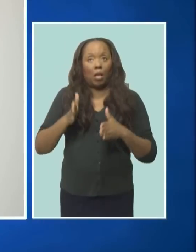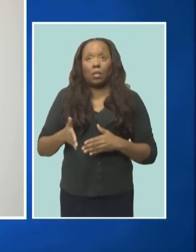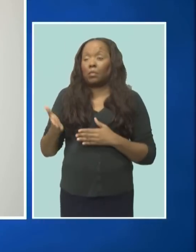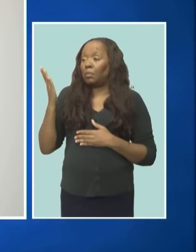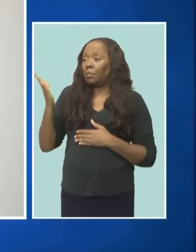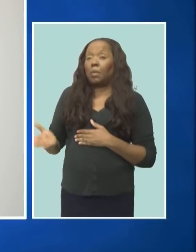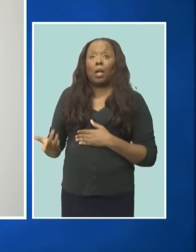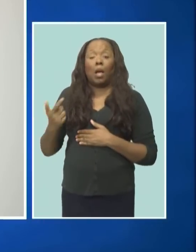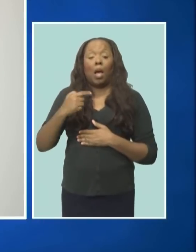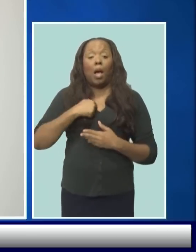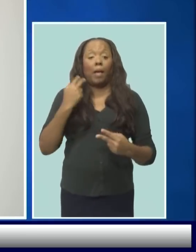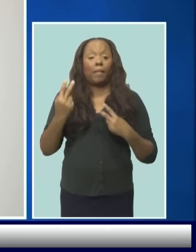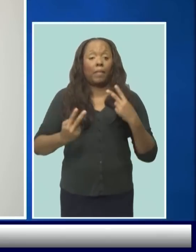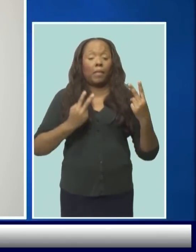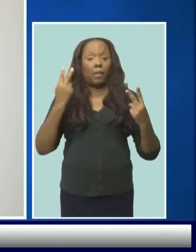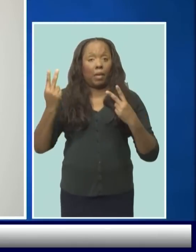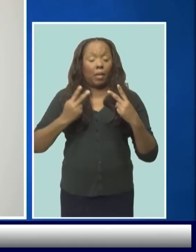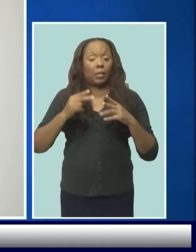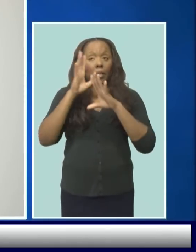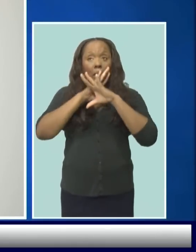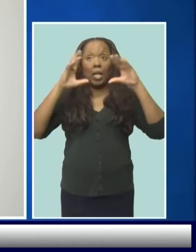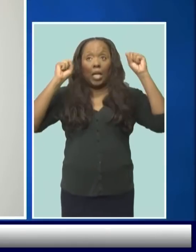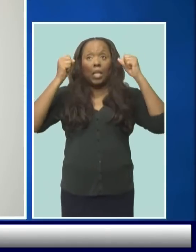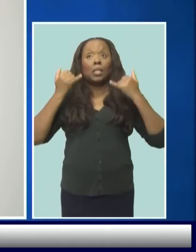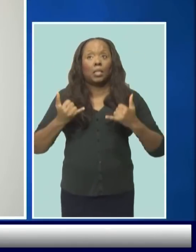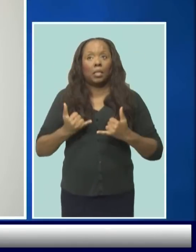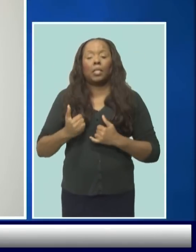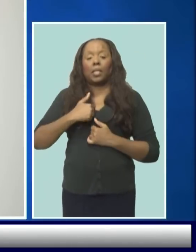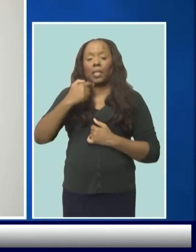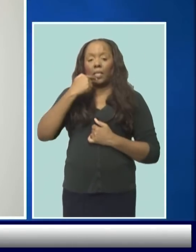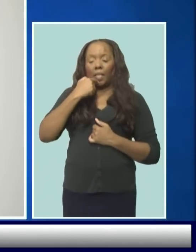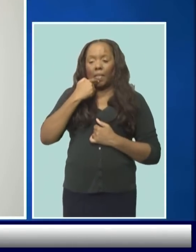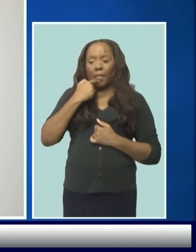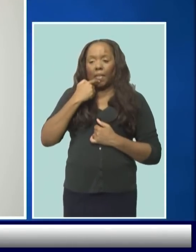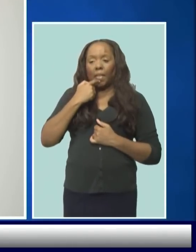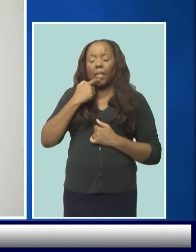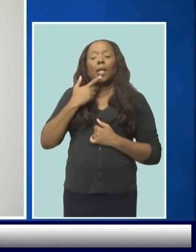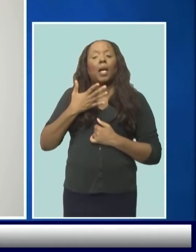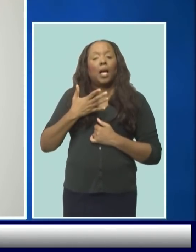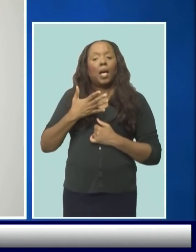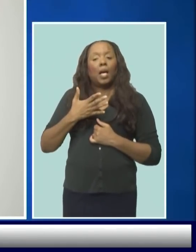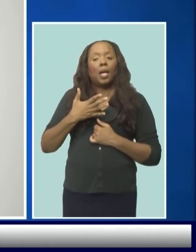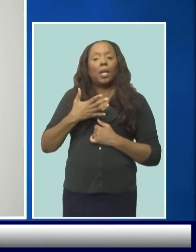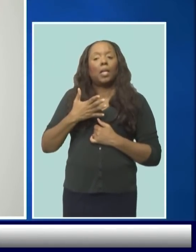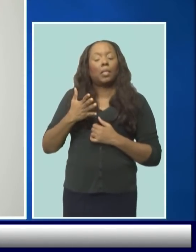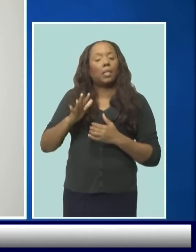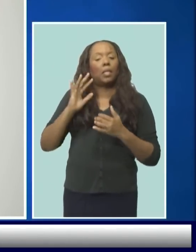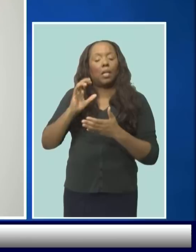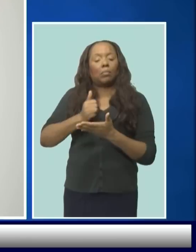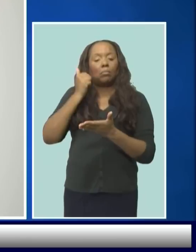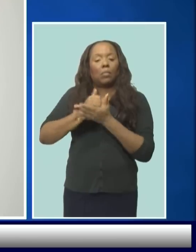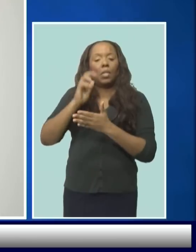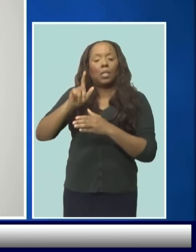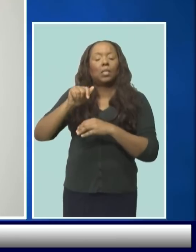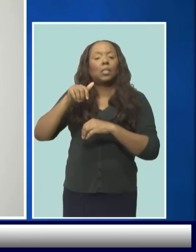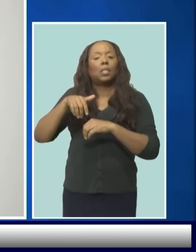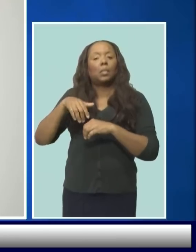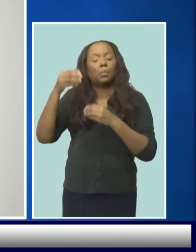Her Excellency today and indicated that the writ should be issued tomorrow, Saturday the 26th of April